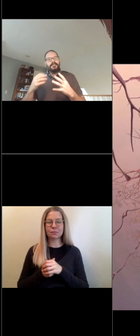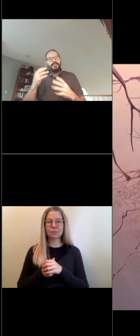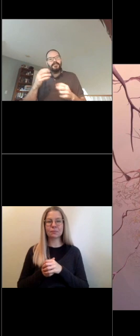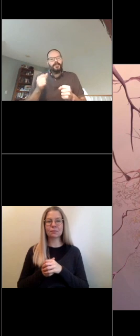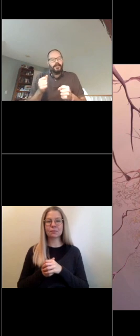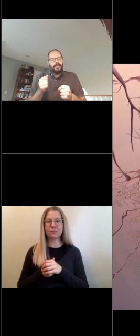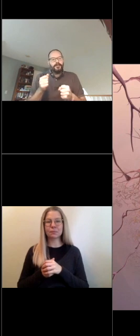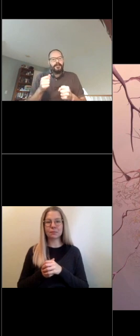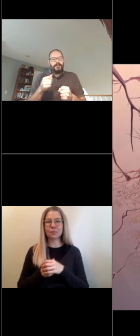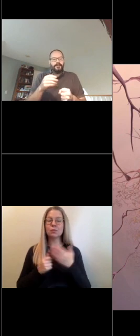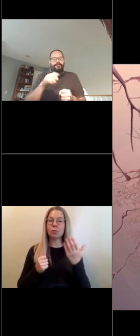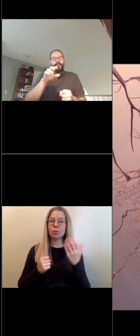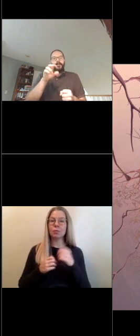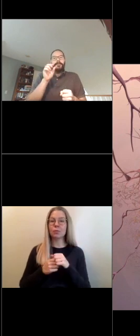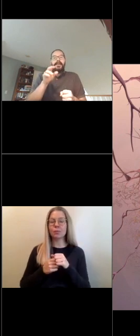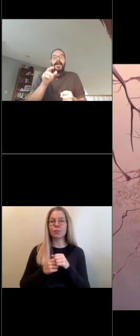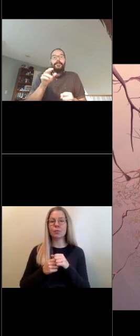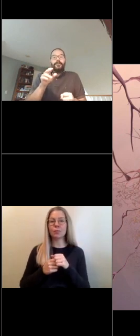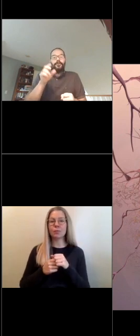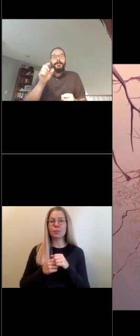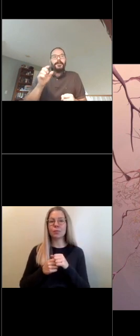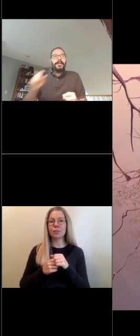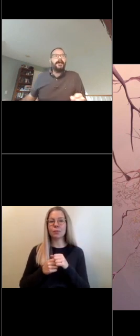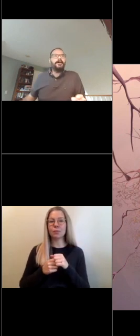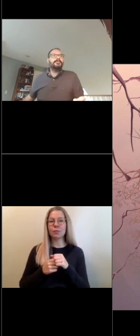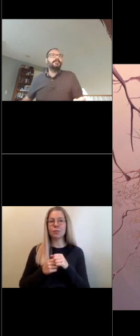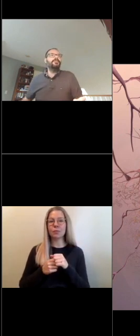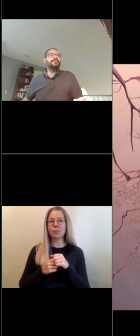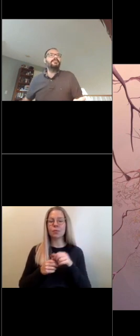is the beta